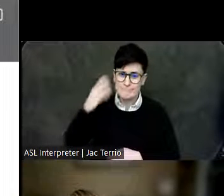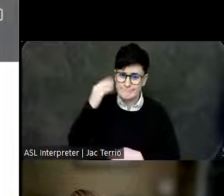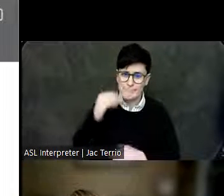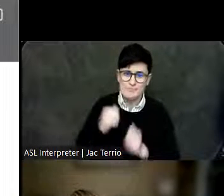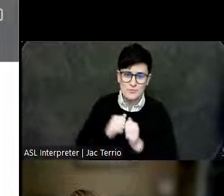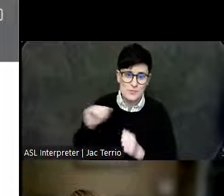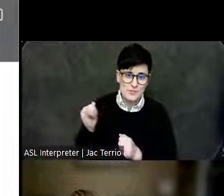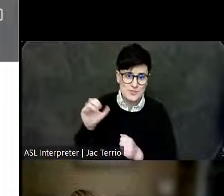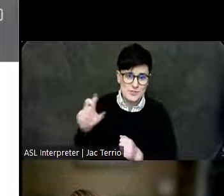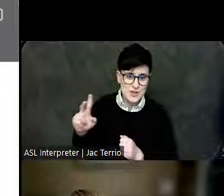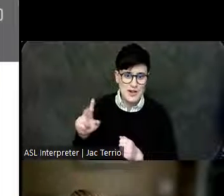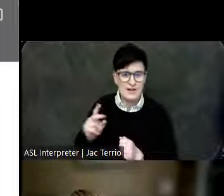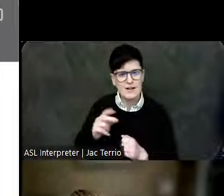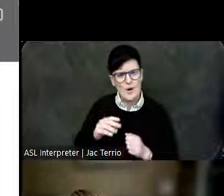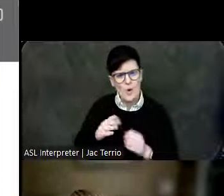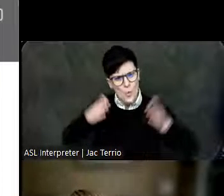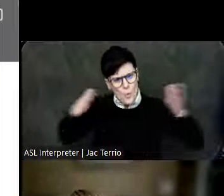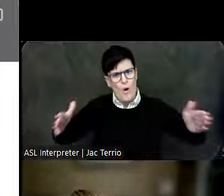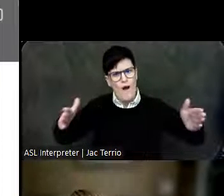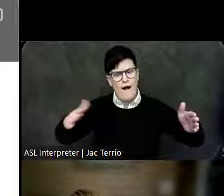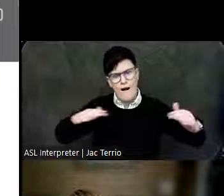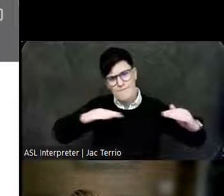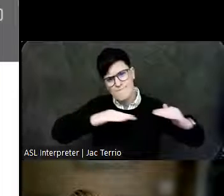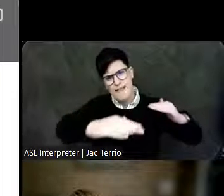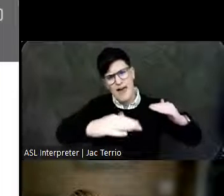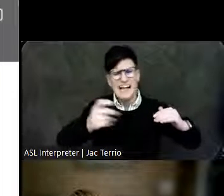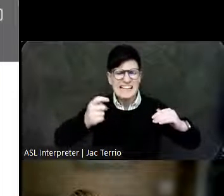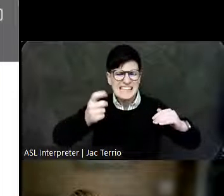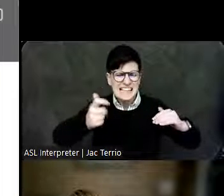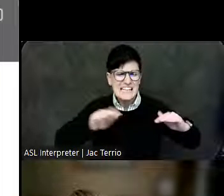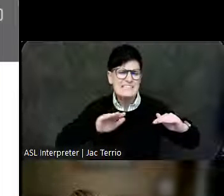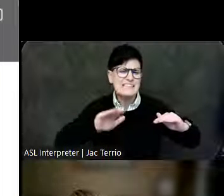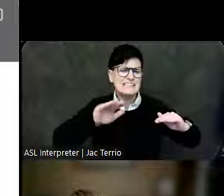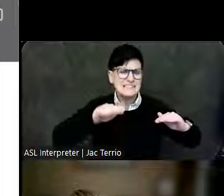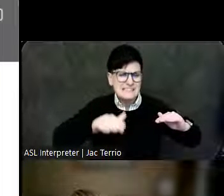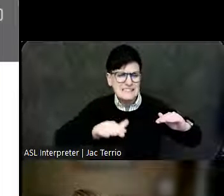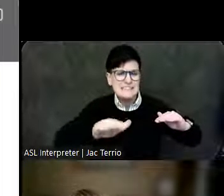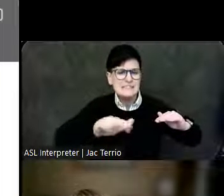hills, but totally accessible.